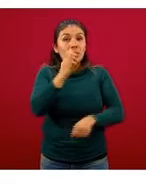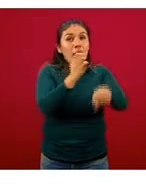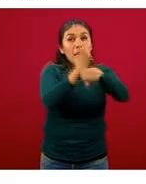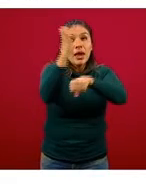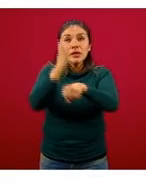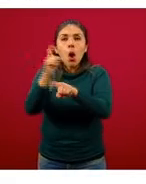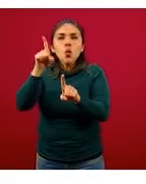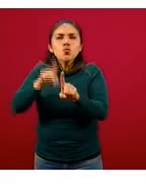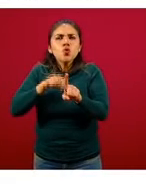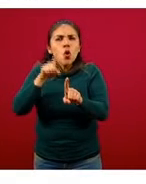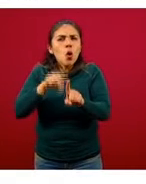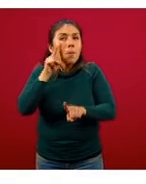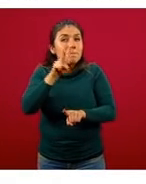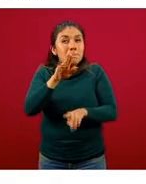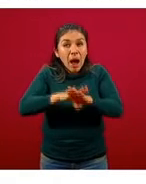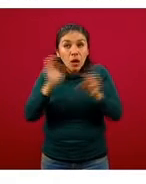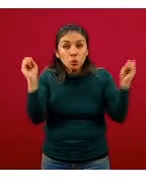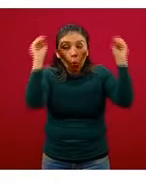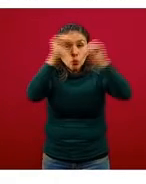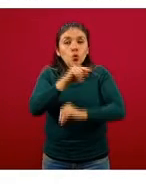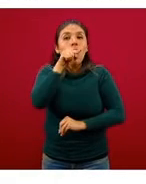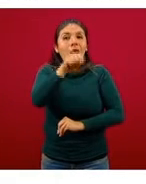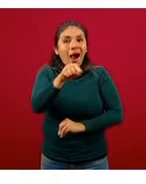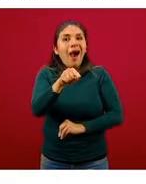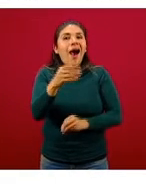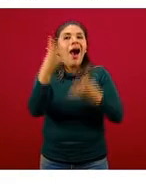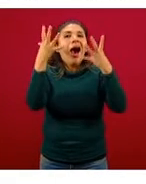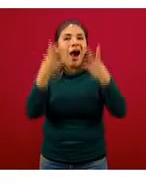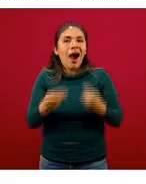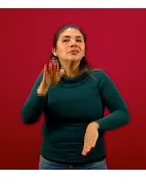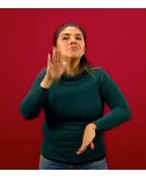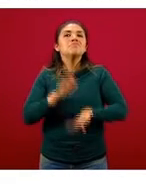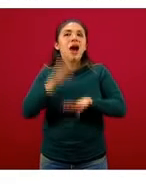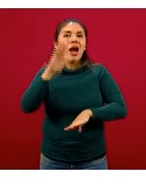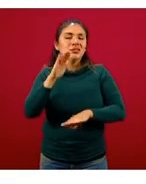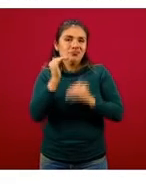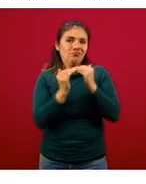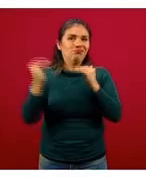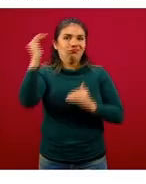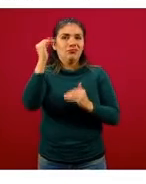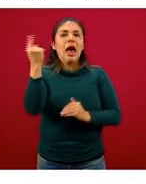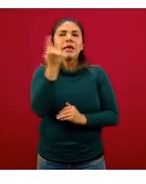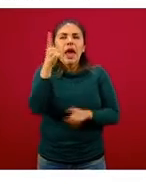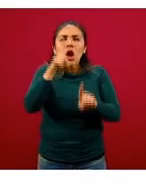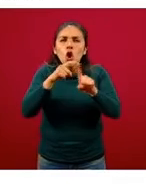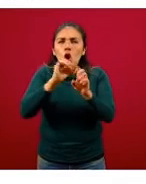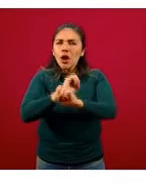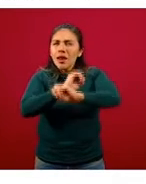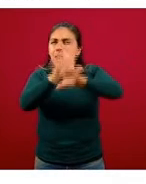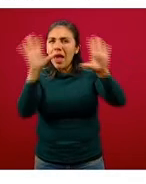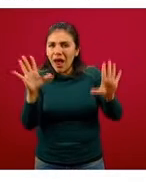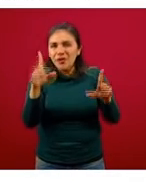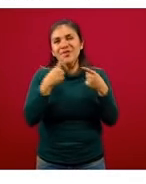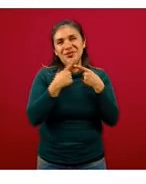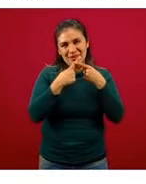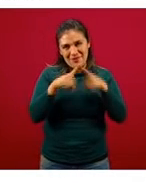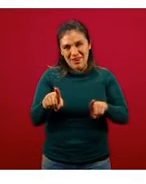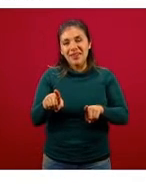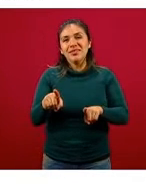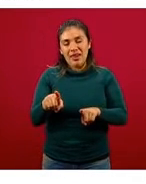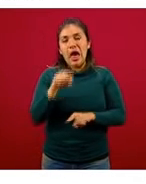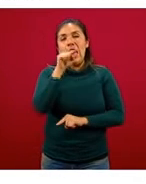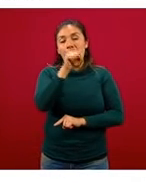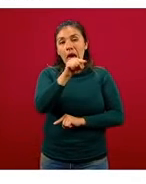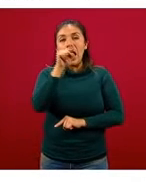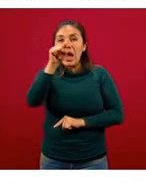each state. We're talking about the number of cases, of active confirmed cases, per 100,000 inhabitants